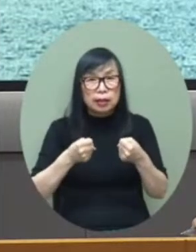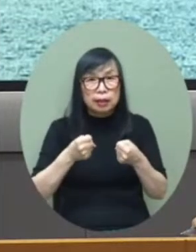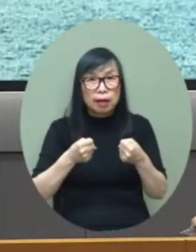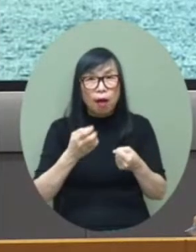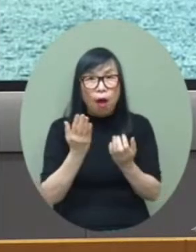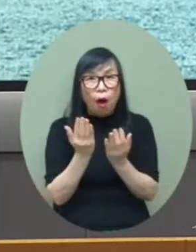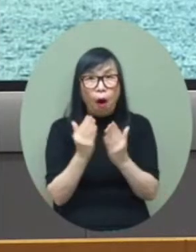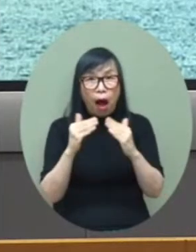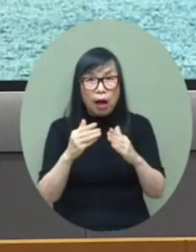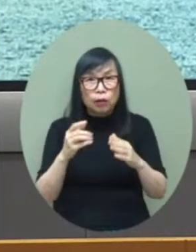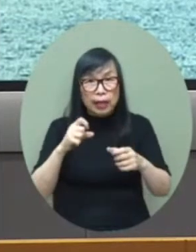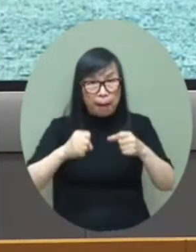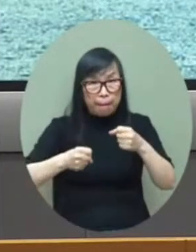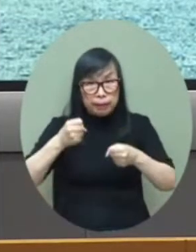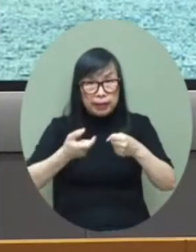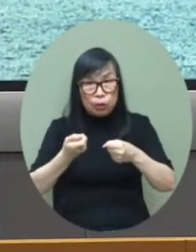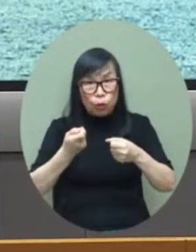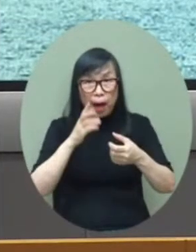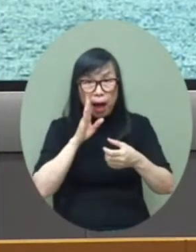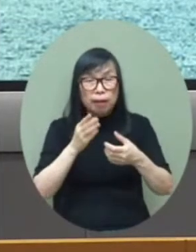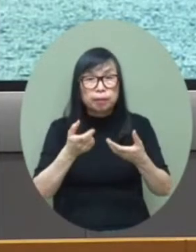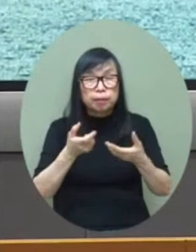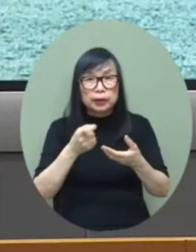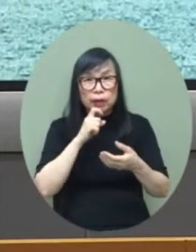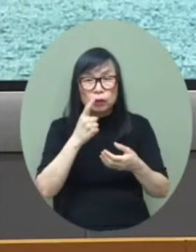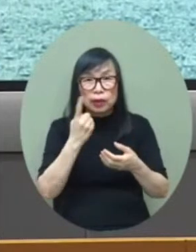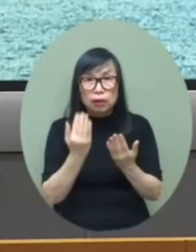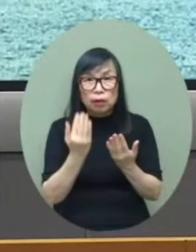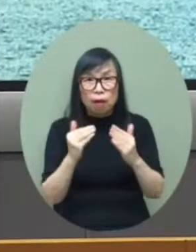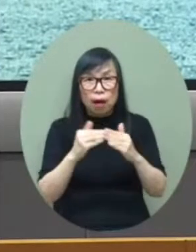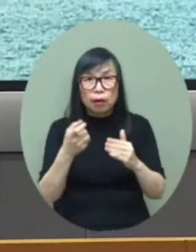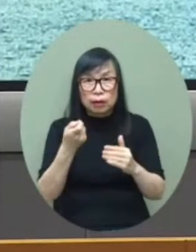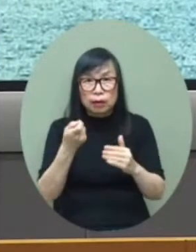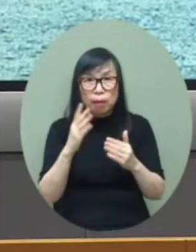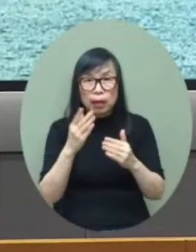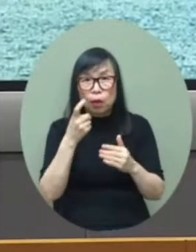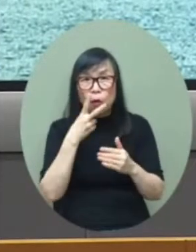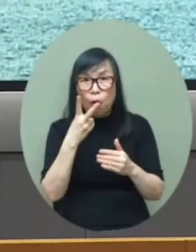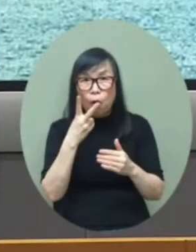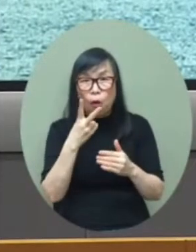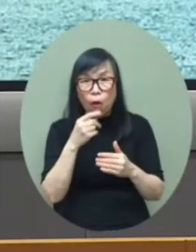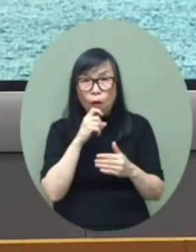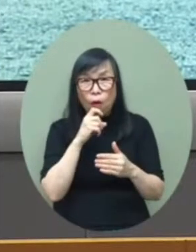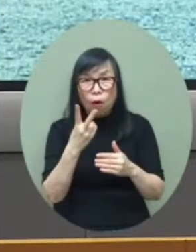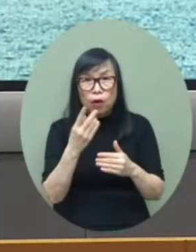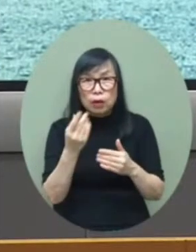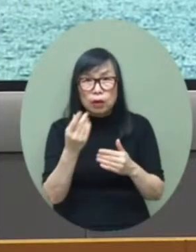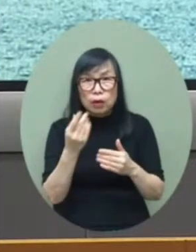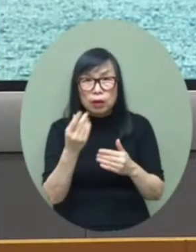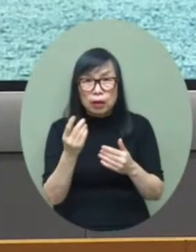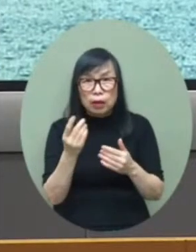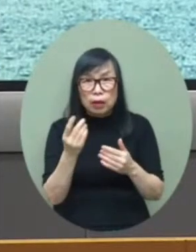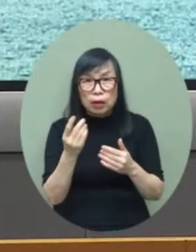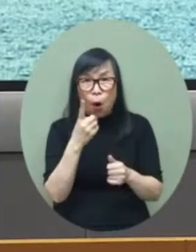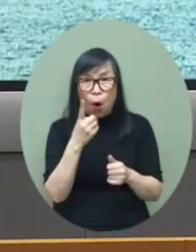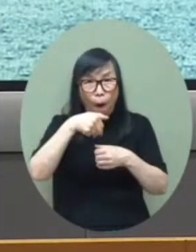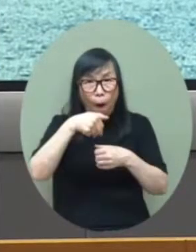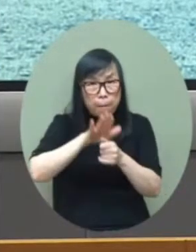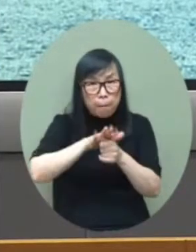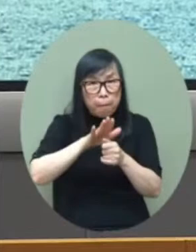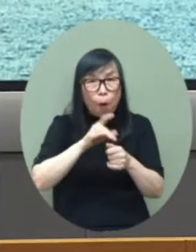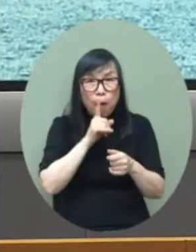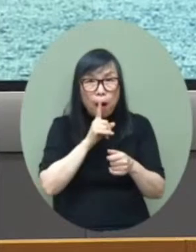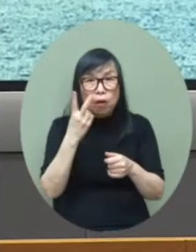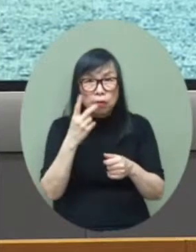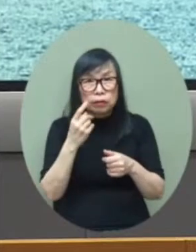together. Well, they were drivers of school buses. In one of the school